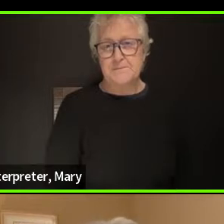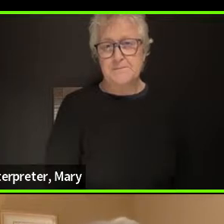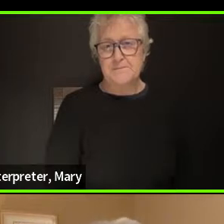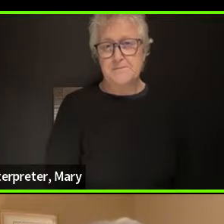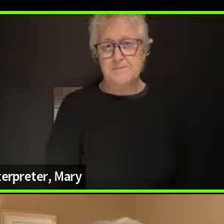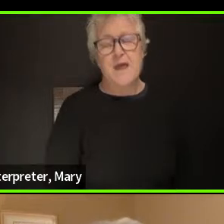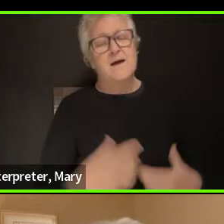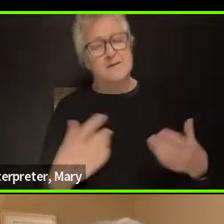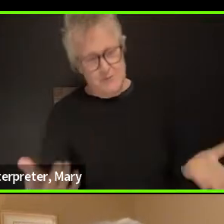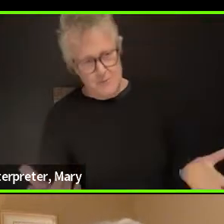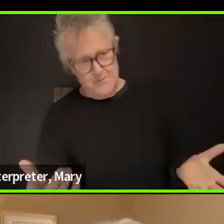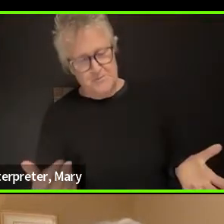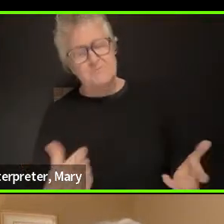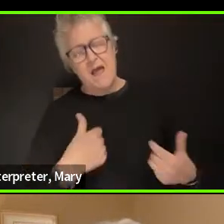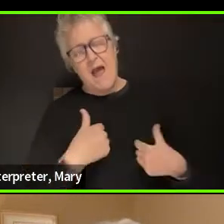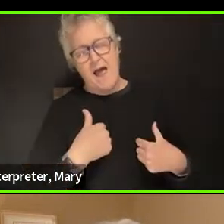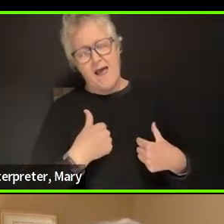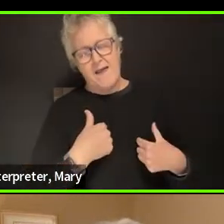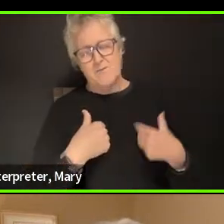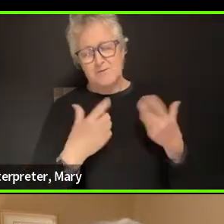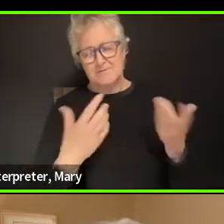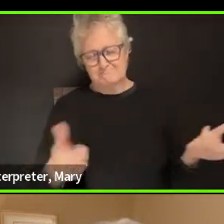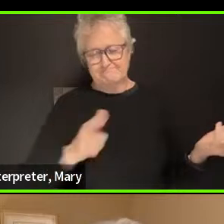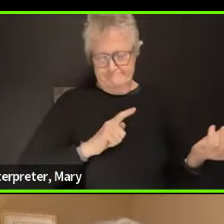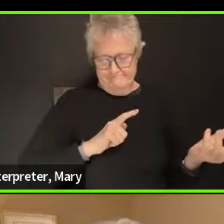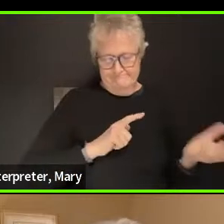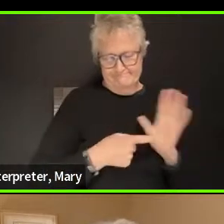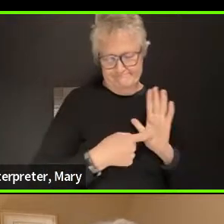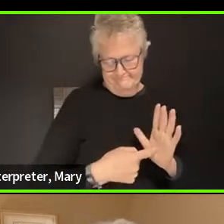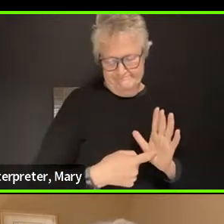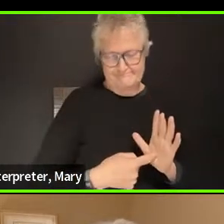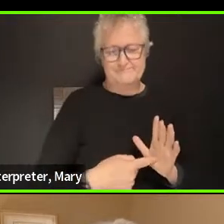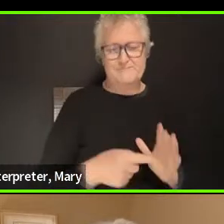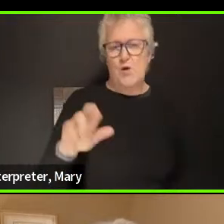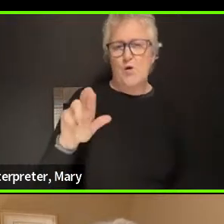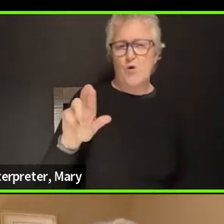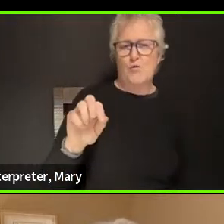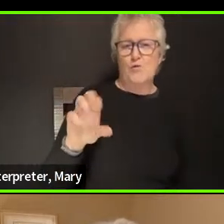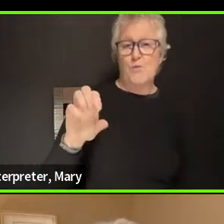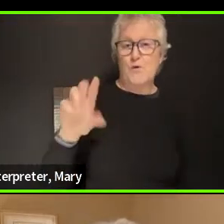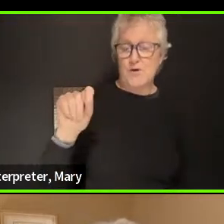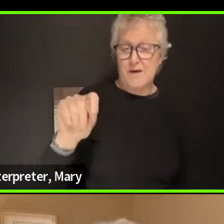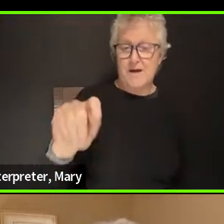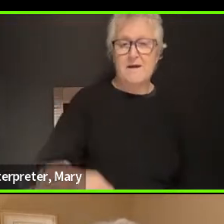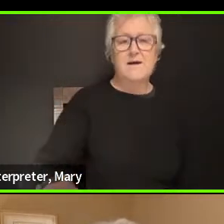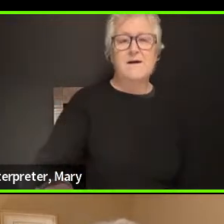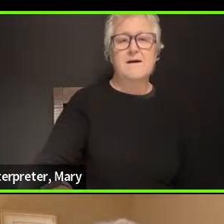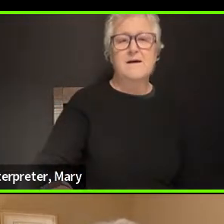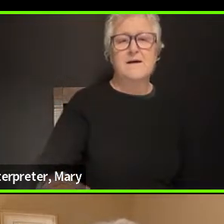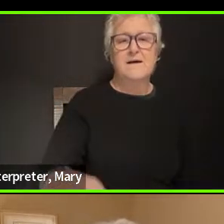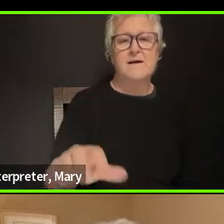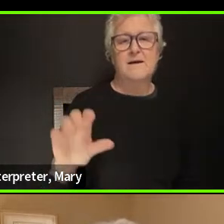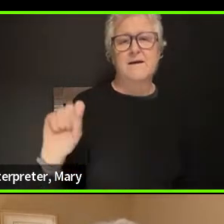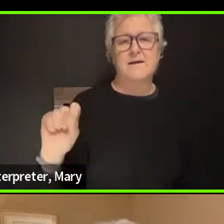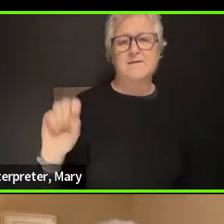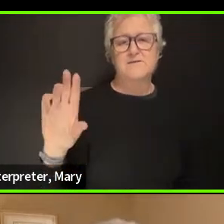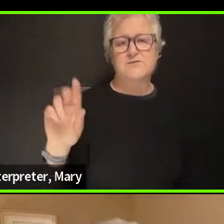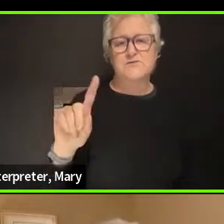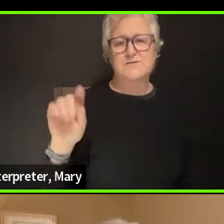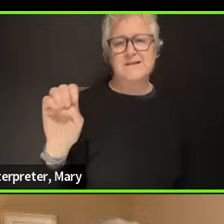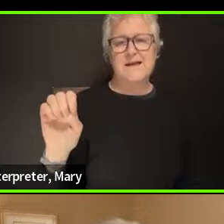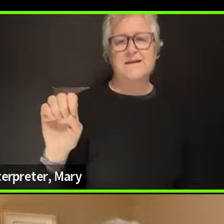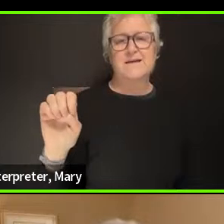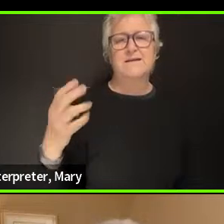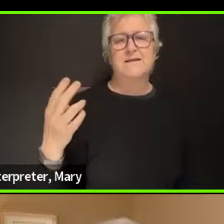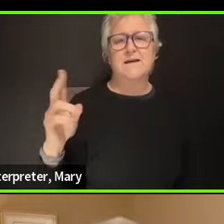So I will model. So Roberta Suzette Hunt, she, her pronouns,